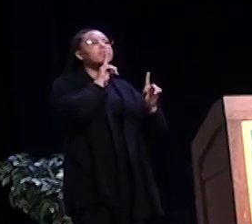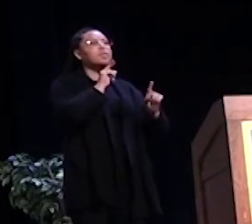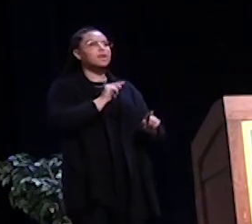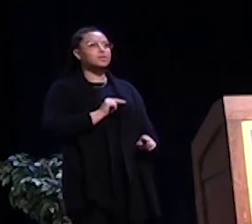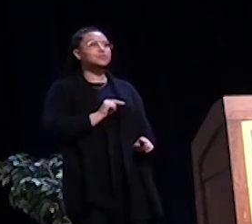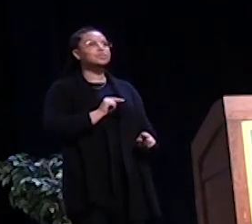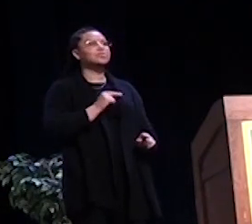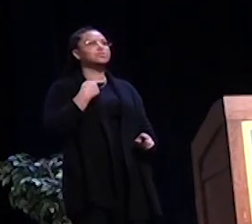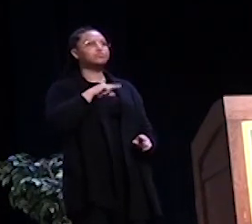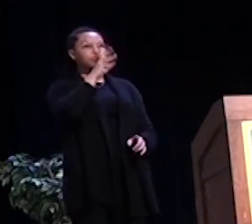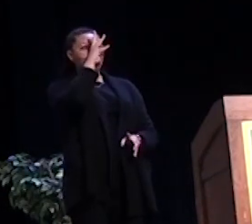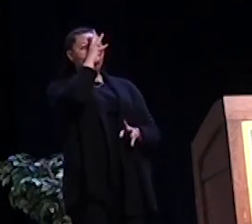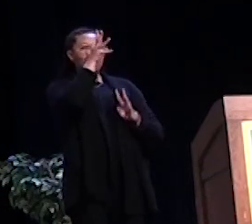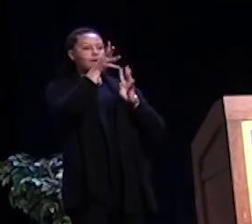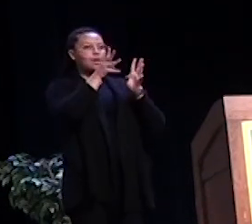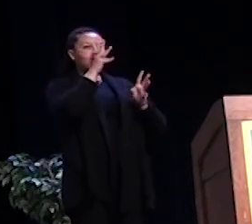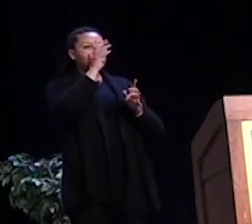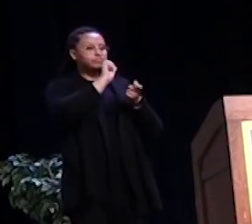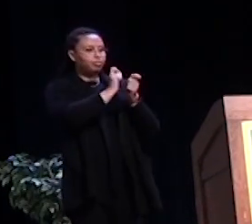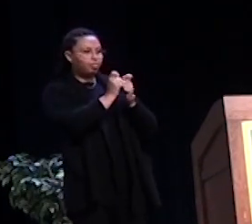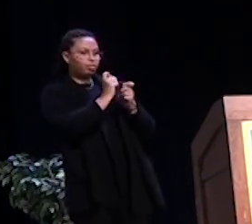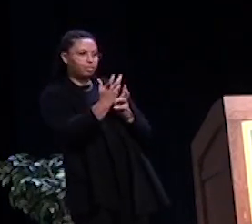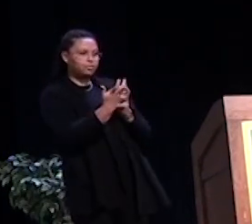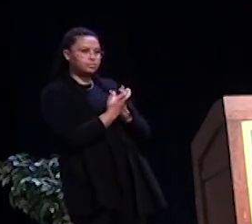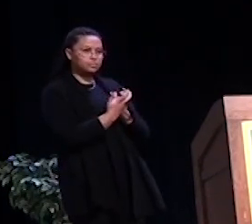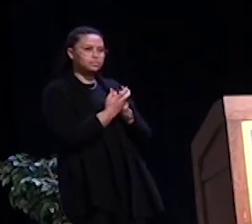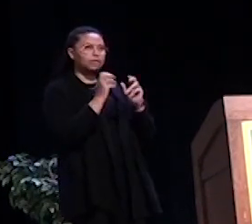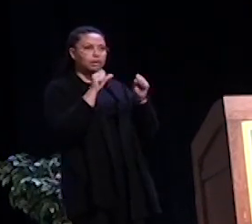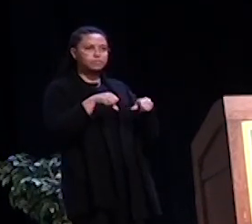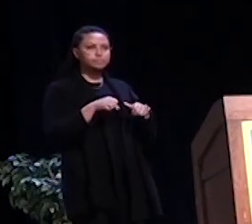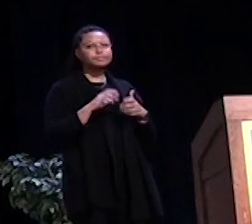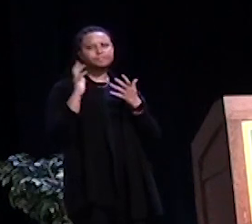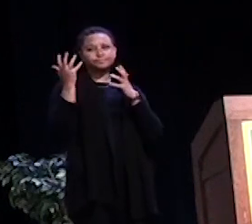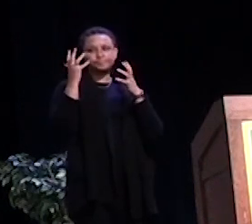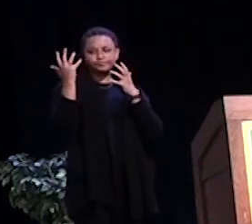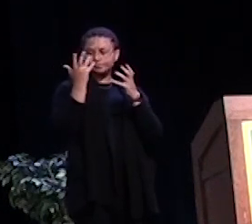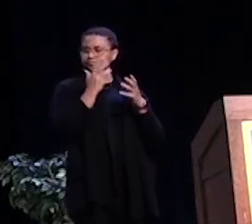our communities need. Hey.